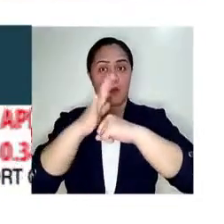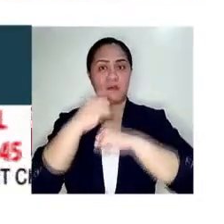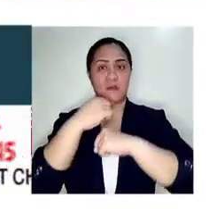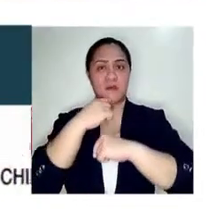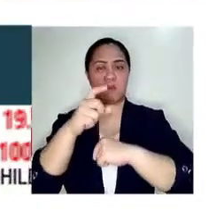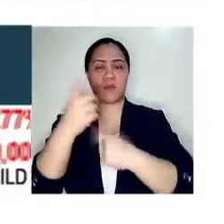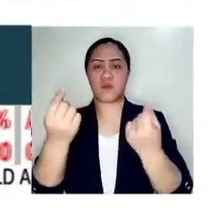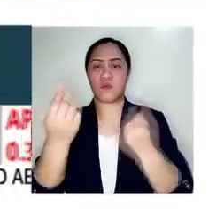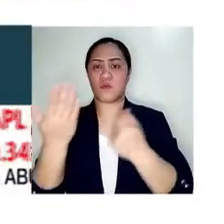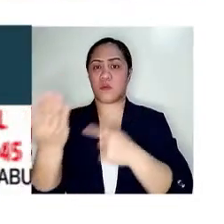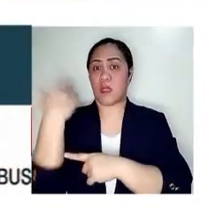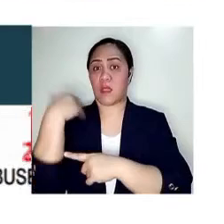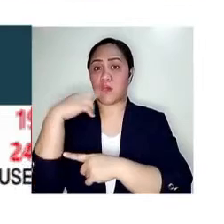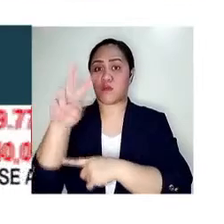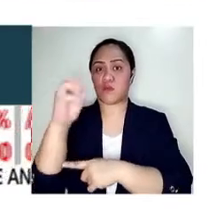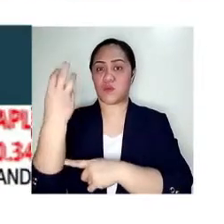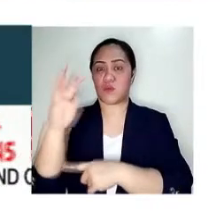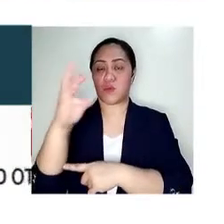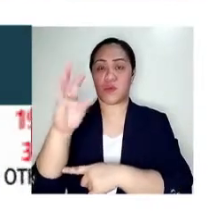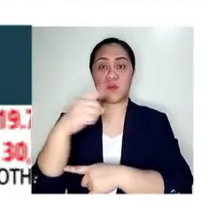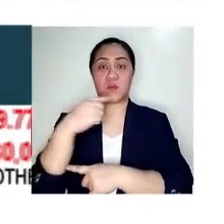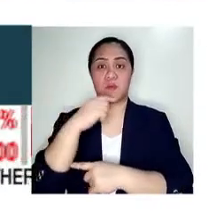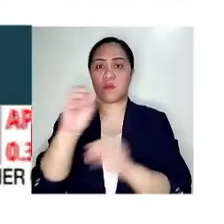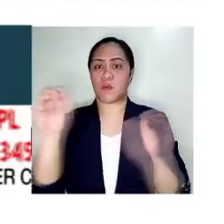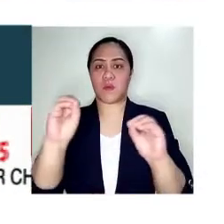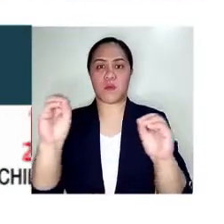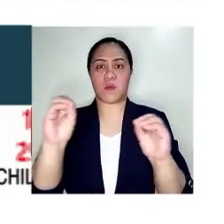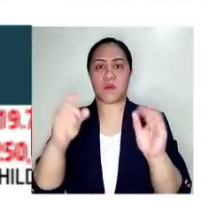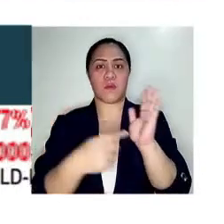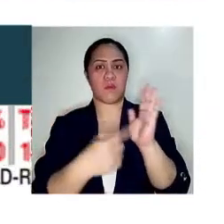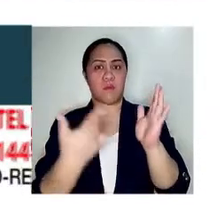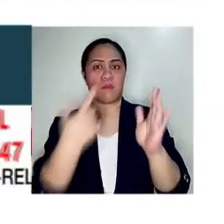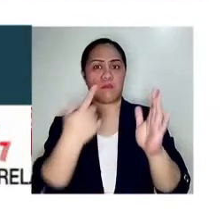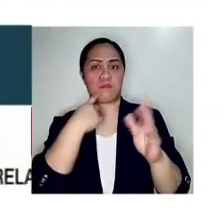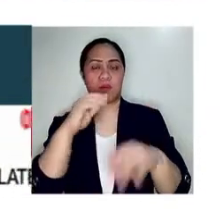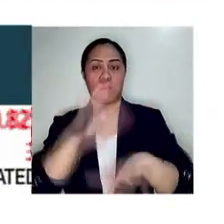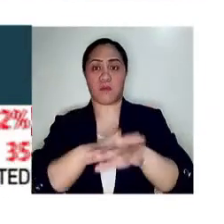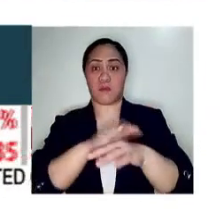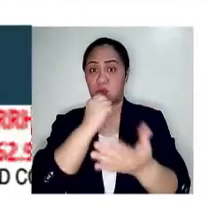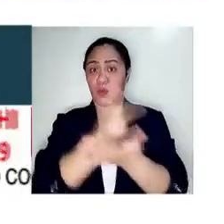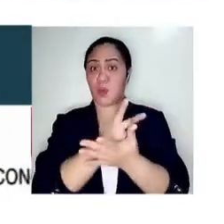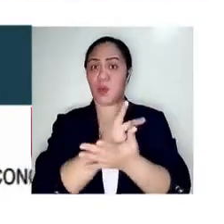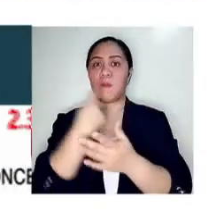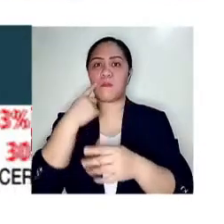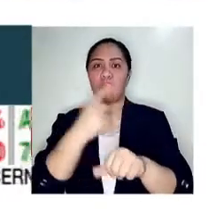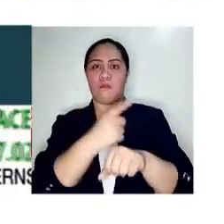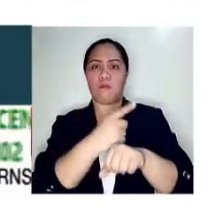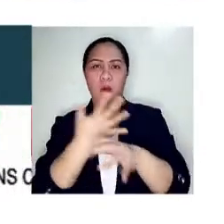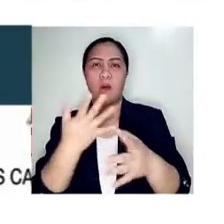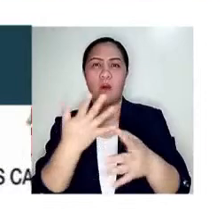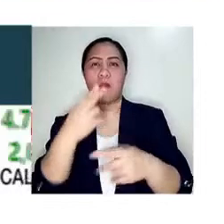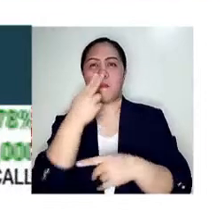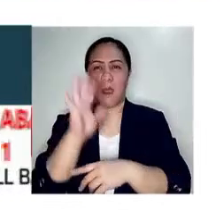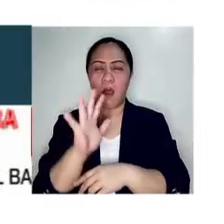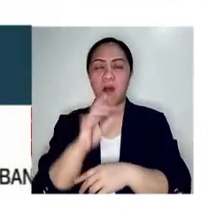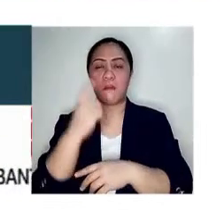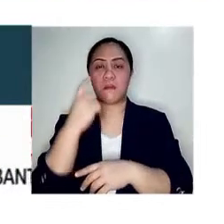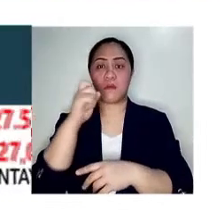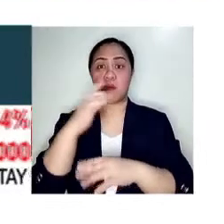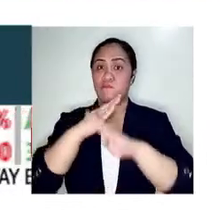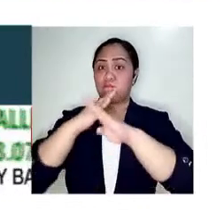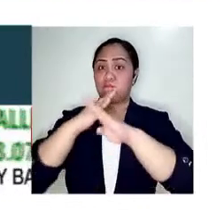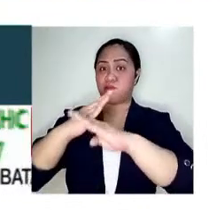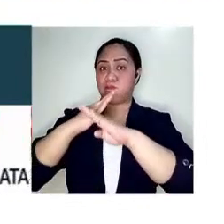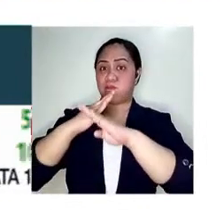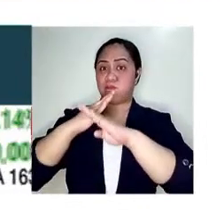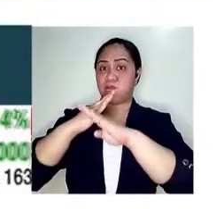2016. We're in without any proof of any terrorist activity from certain countries. He just banned them, and he was criticized heavily for